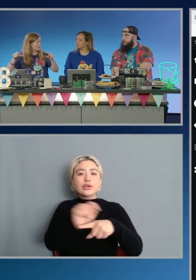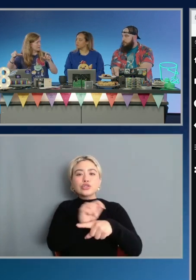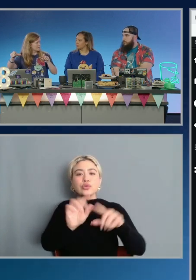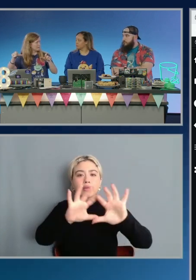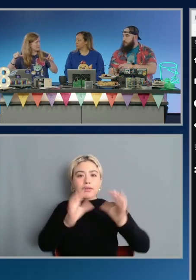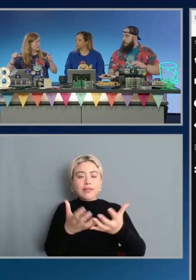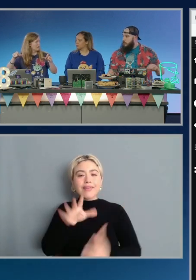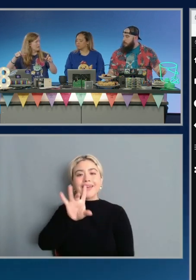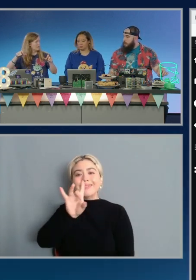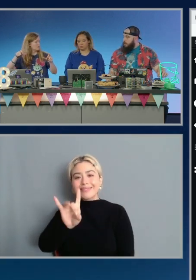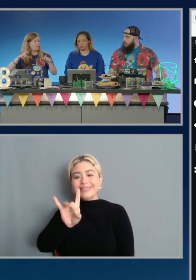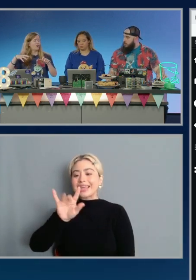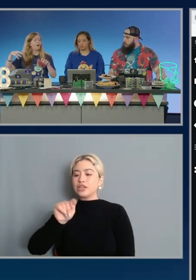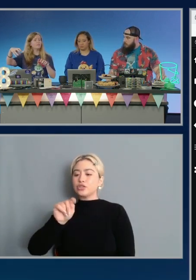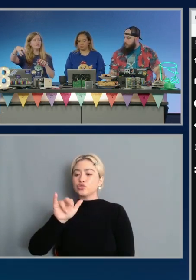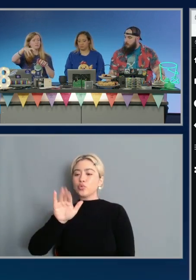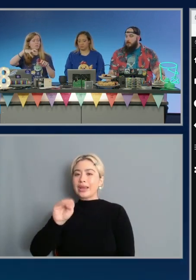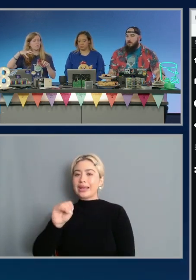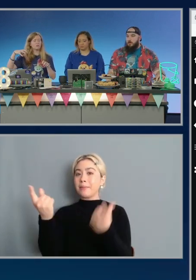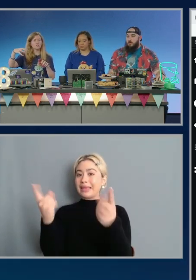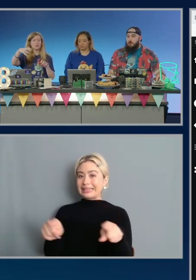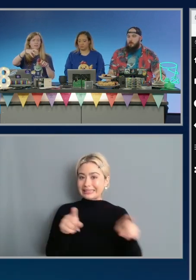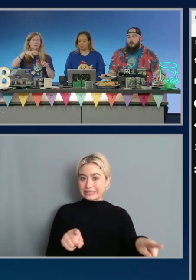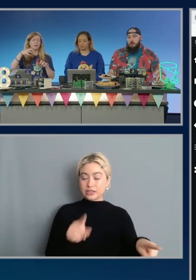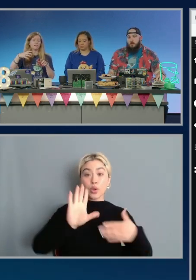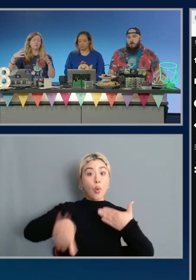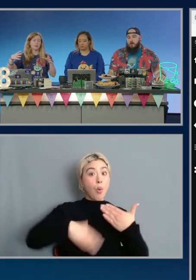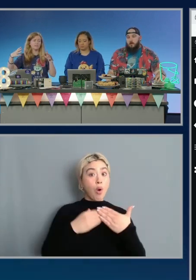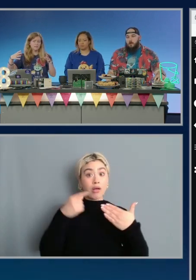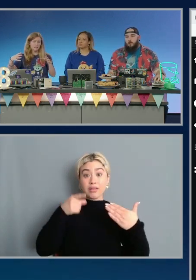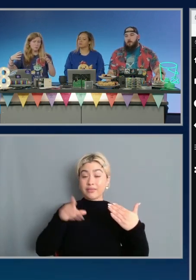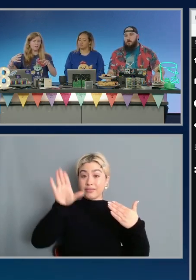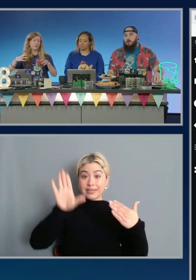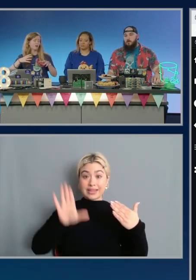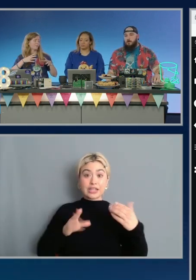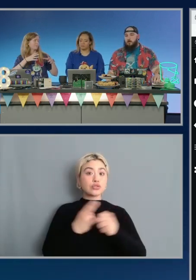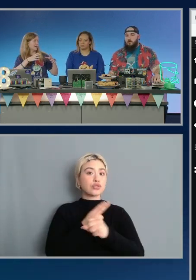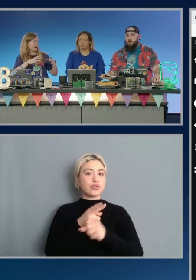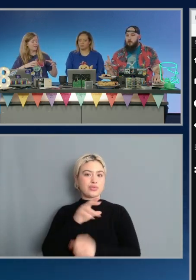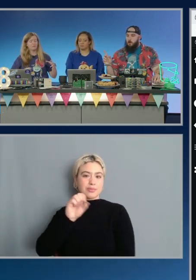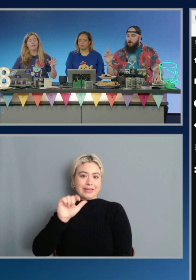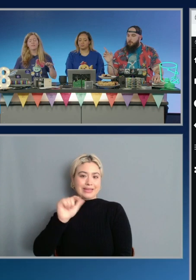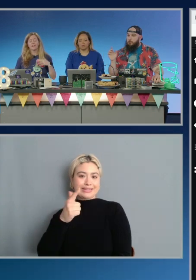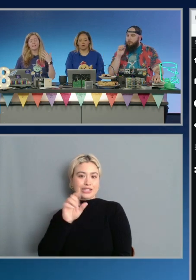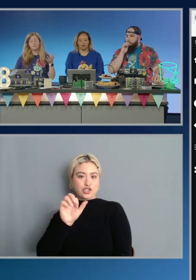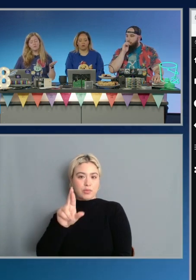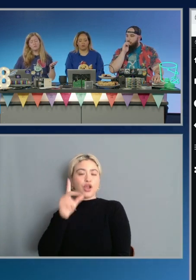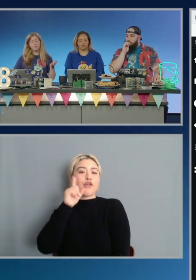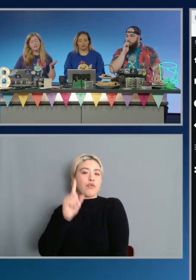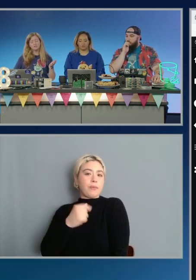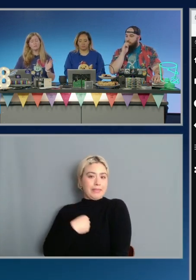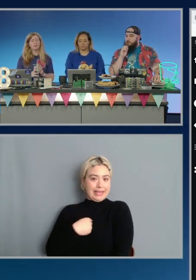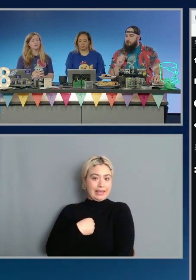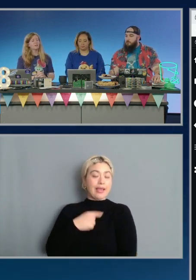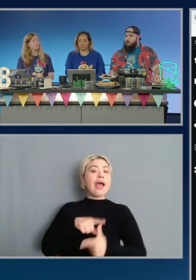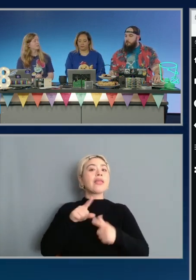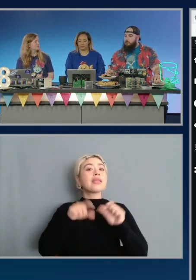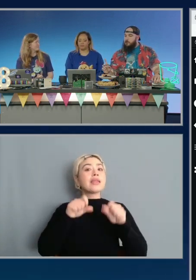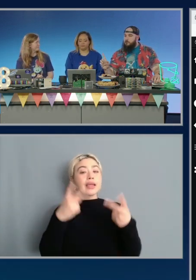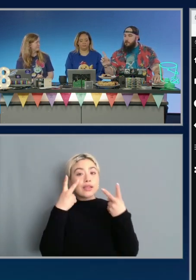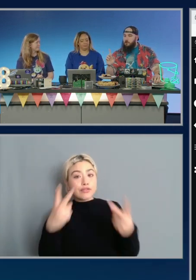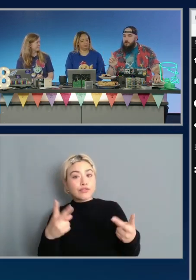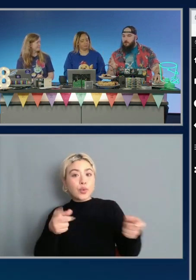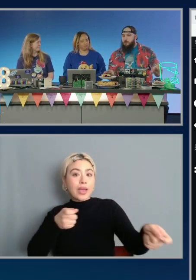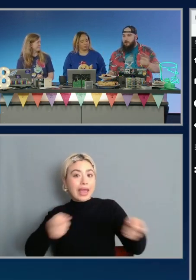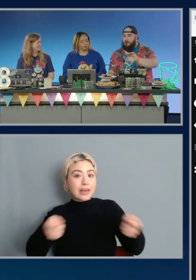Trainium instances. And so all of these are orchestrated and managed by SageMaker on my behalf. Then I can view and manage them all in CloudWatch.